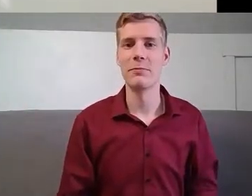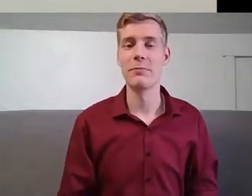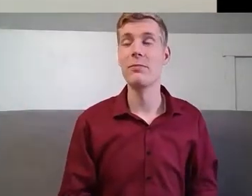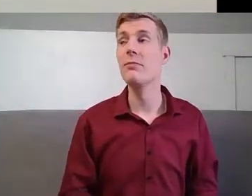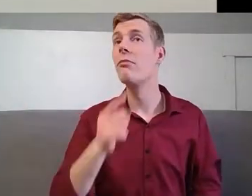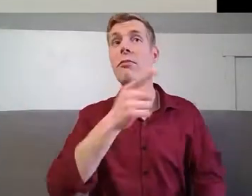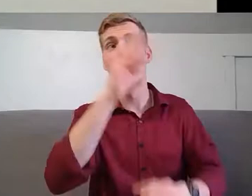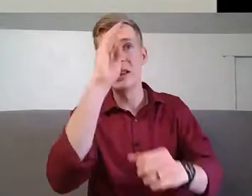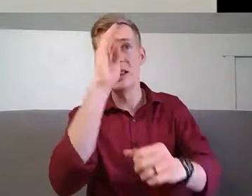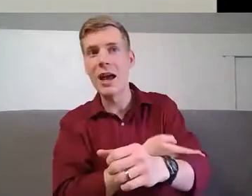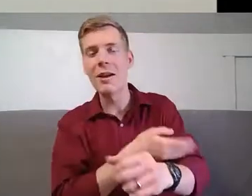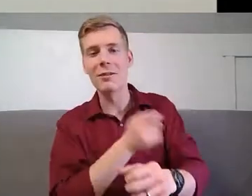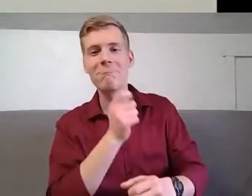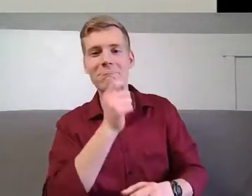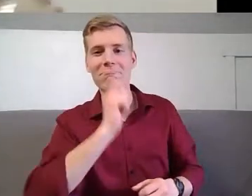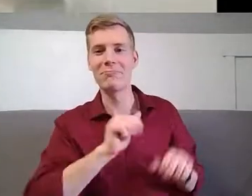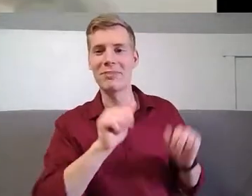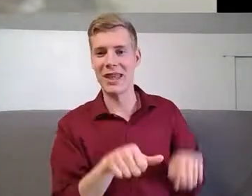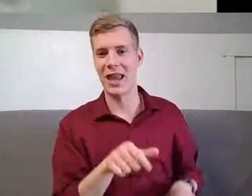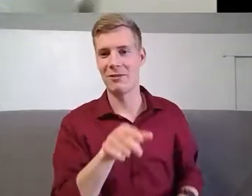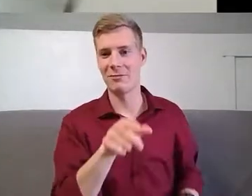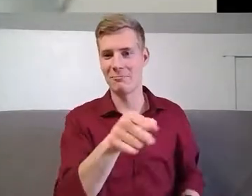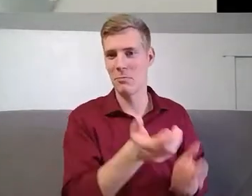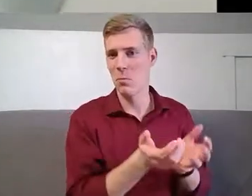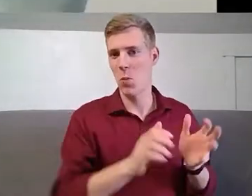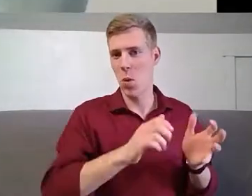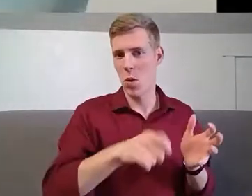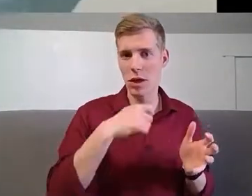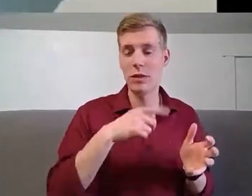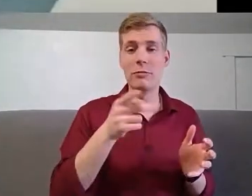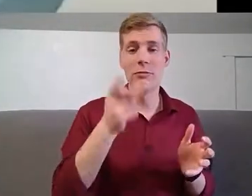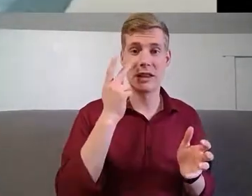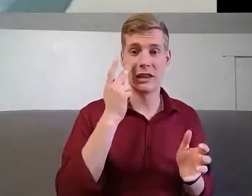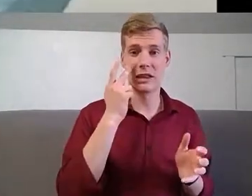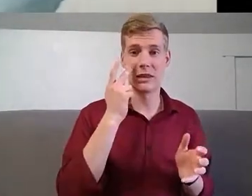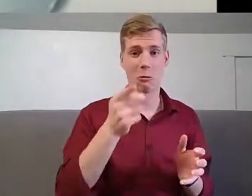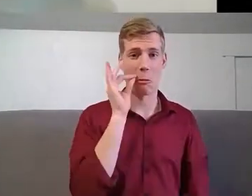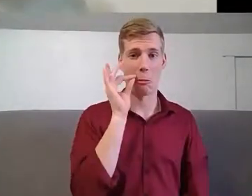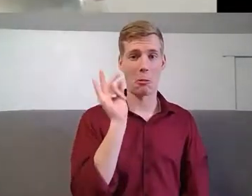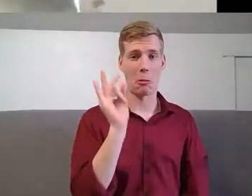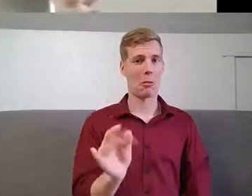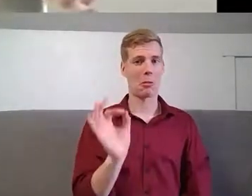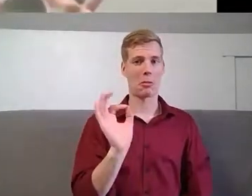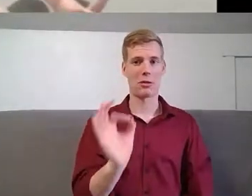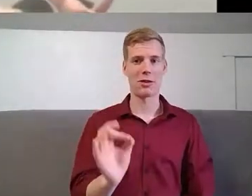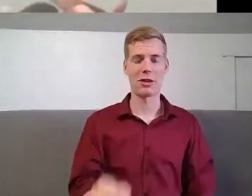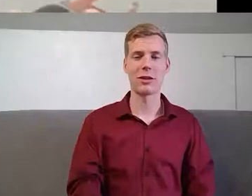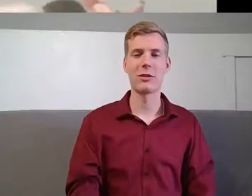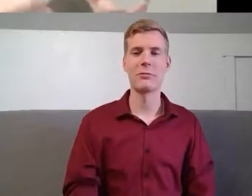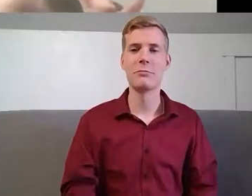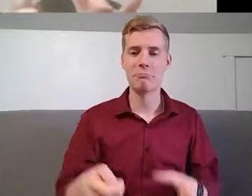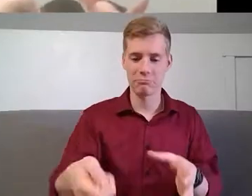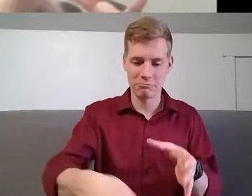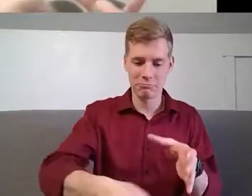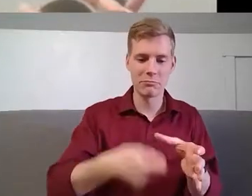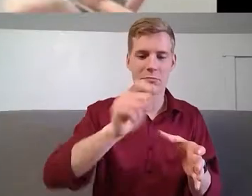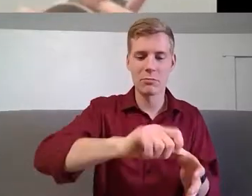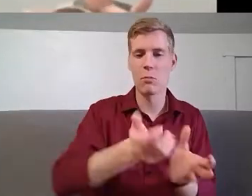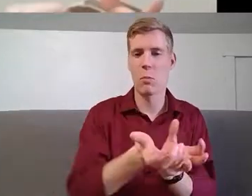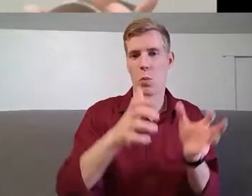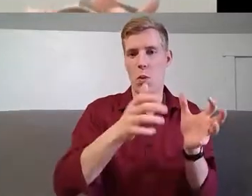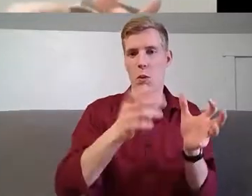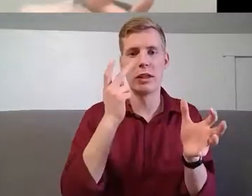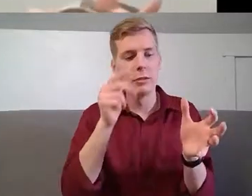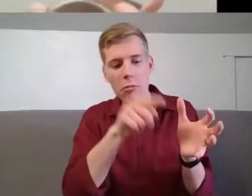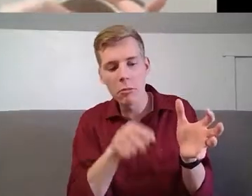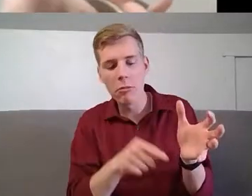Yes, you can lick the spatula. Sam wants to lick the spatula. So you guys see how yummy that is? I'm going to put it in a clear bowl so you can see just a